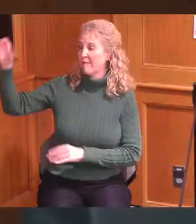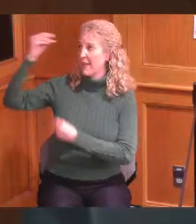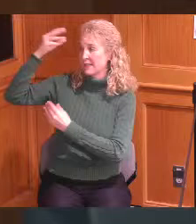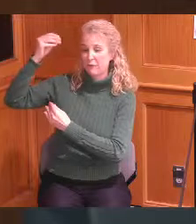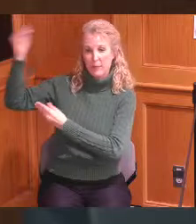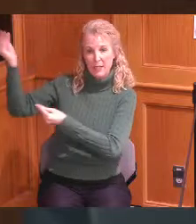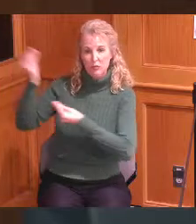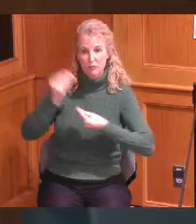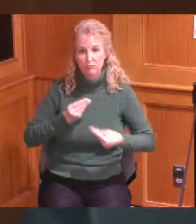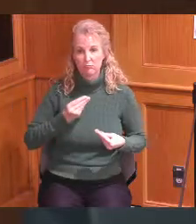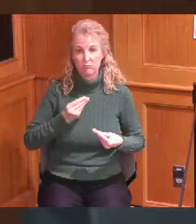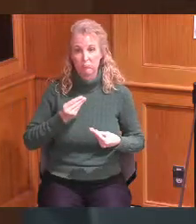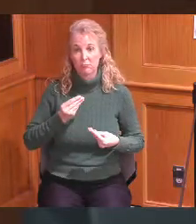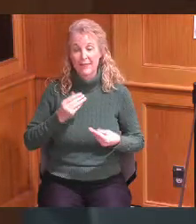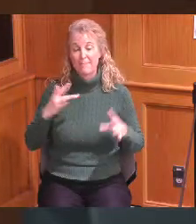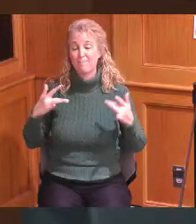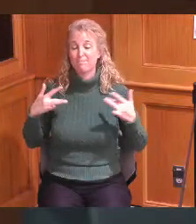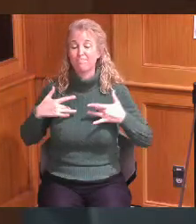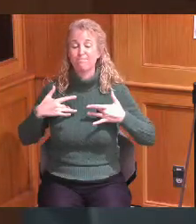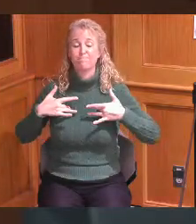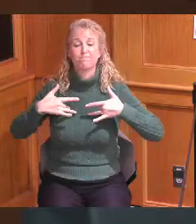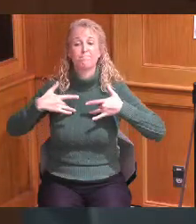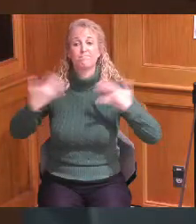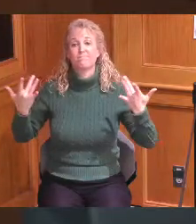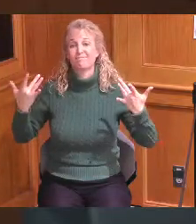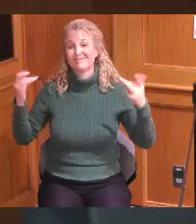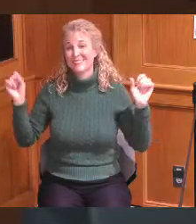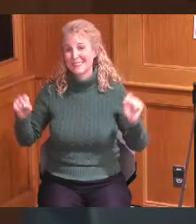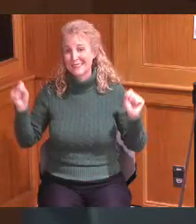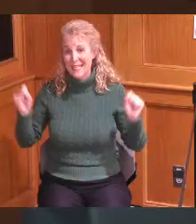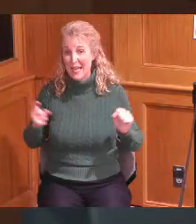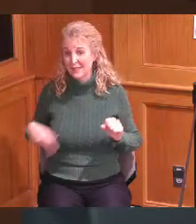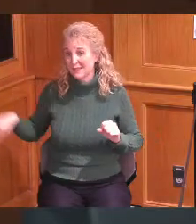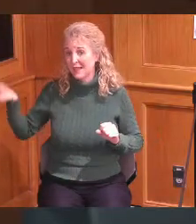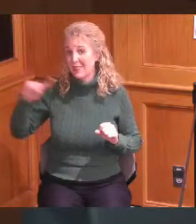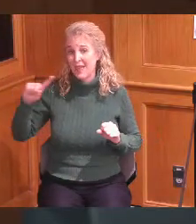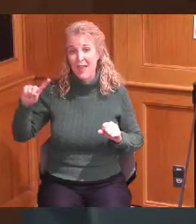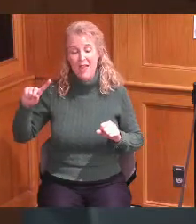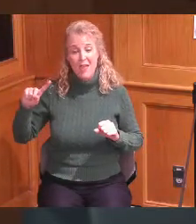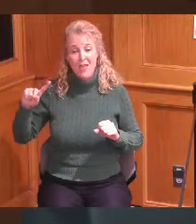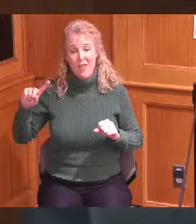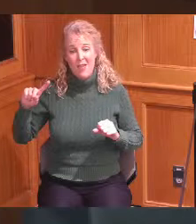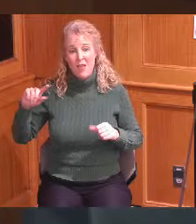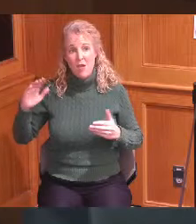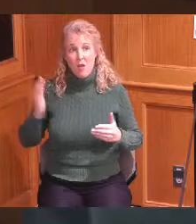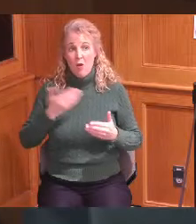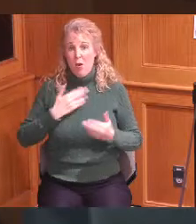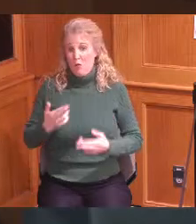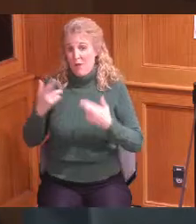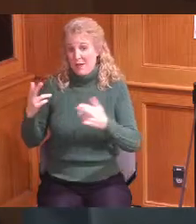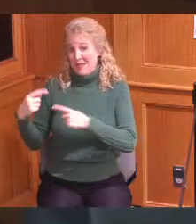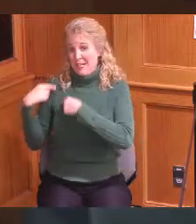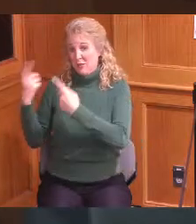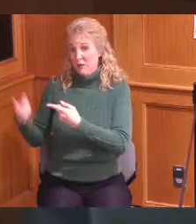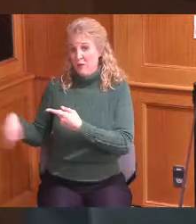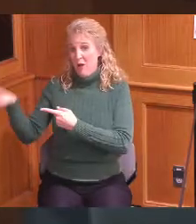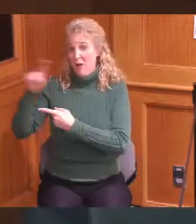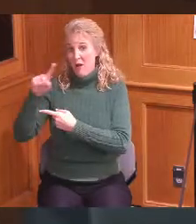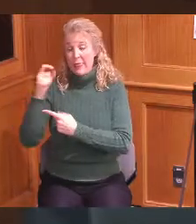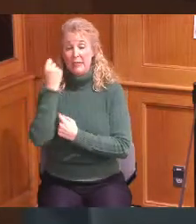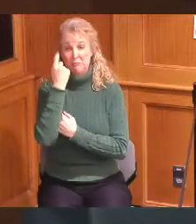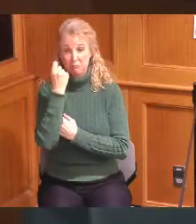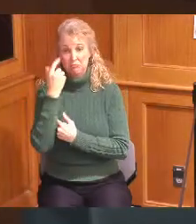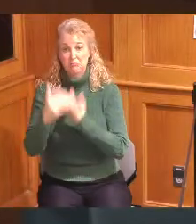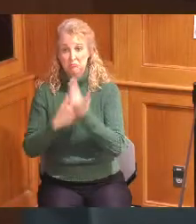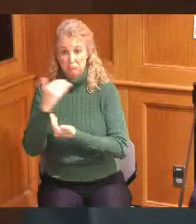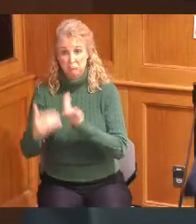And while we're thrilled to see how they have been carrying out the recommendations that the